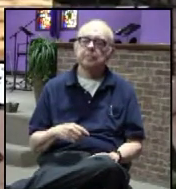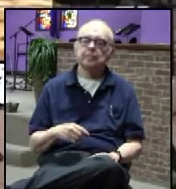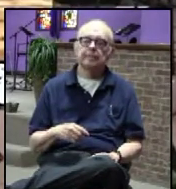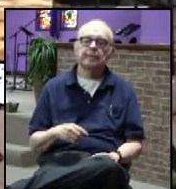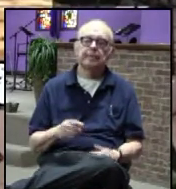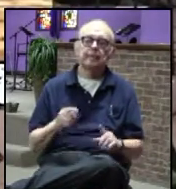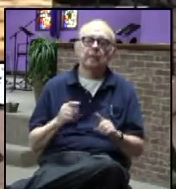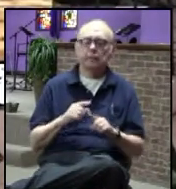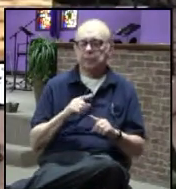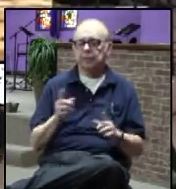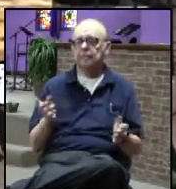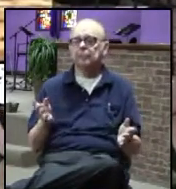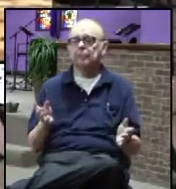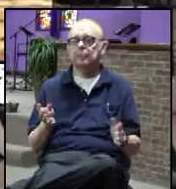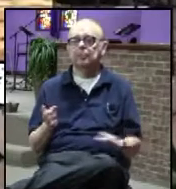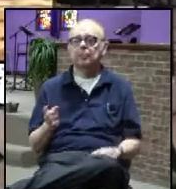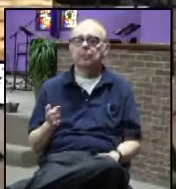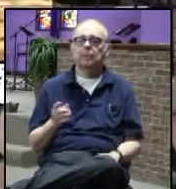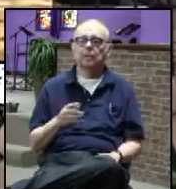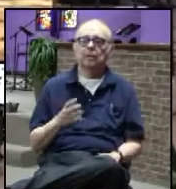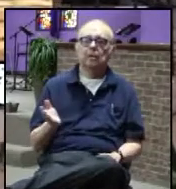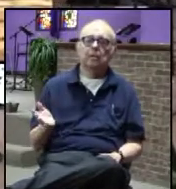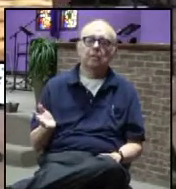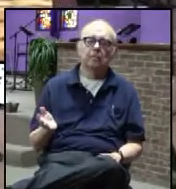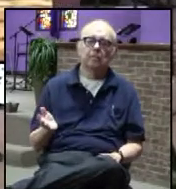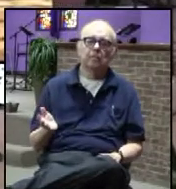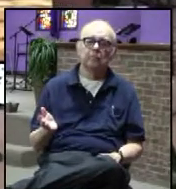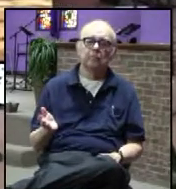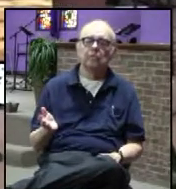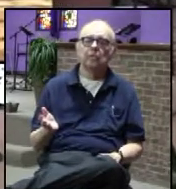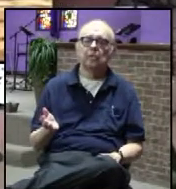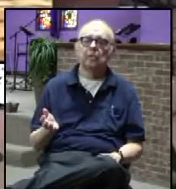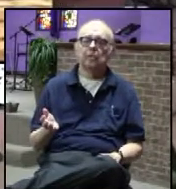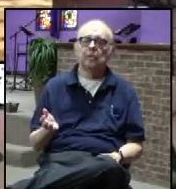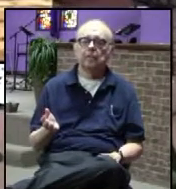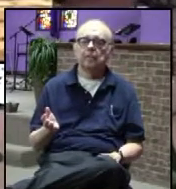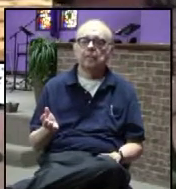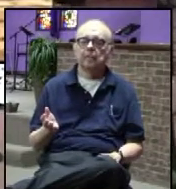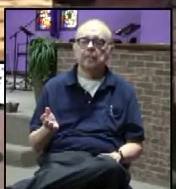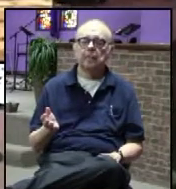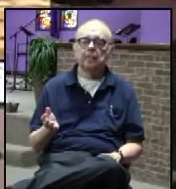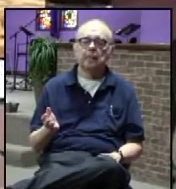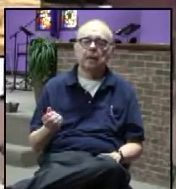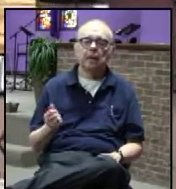to them, and they're there, and he says,